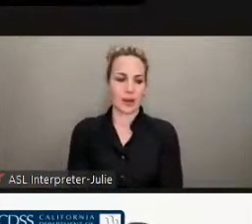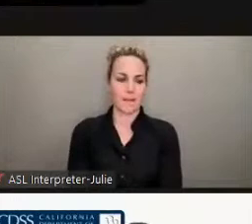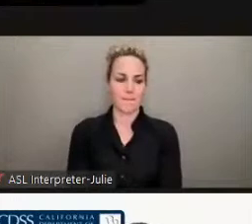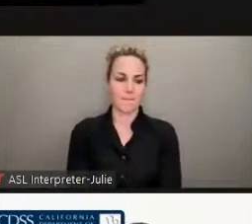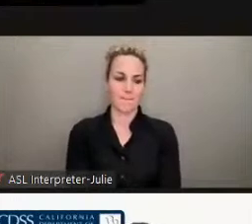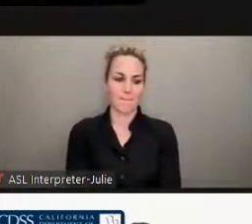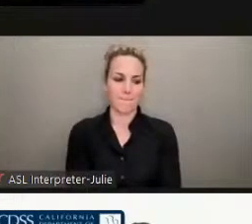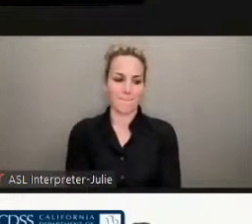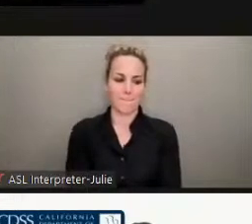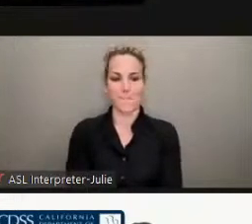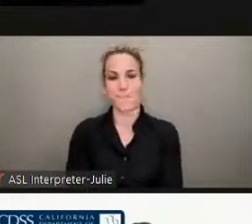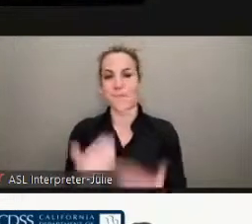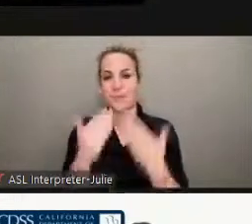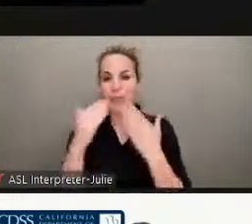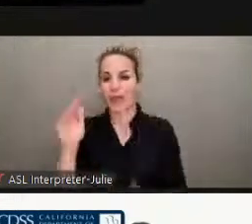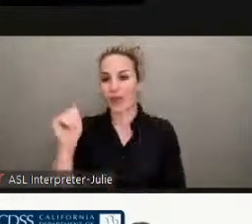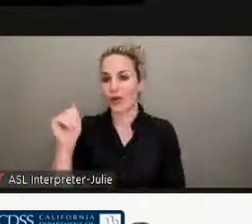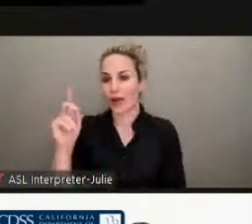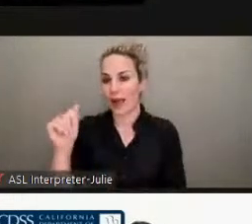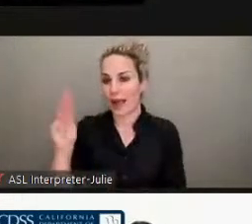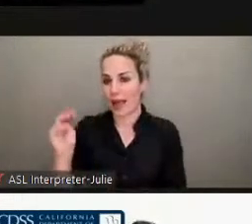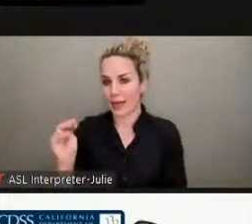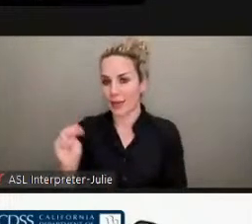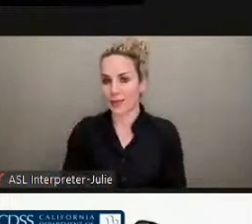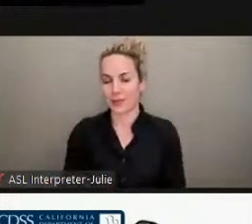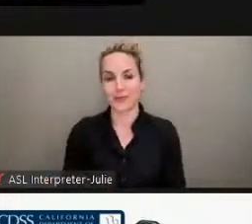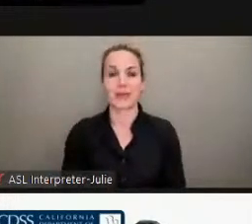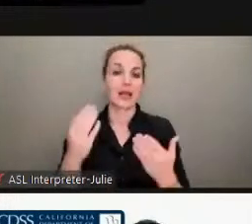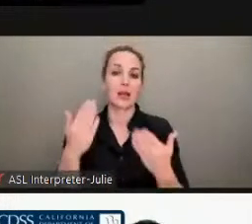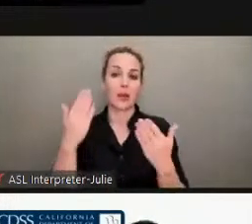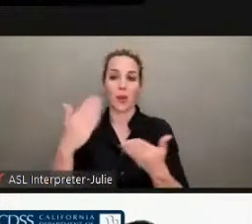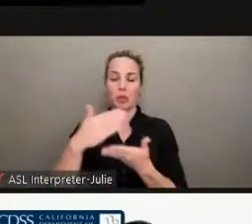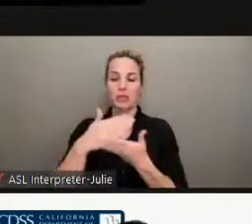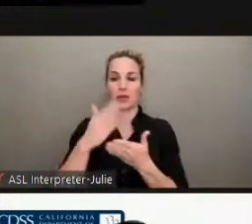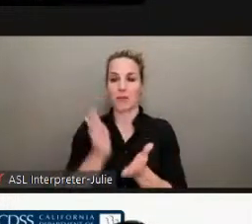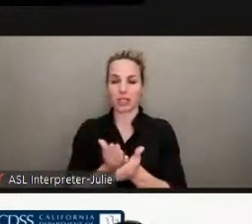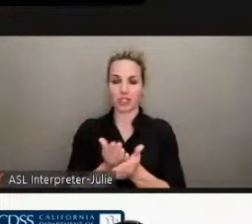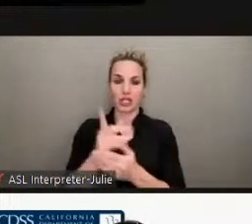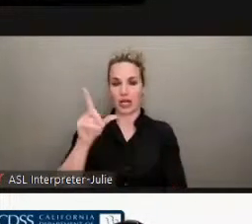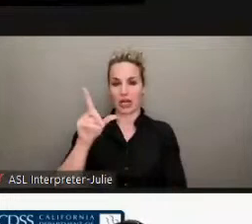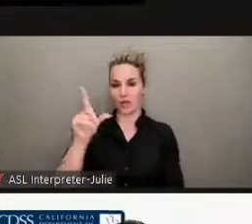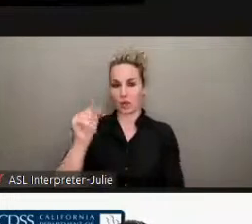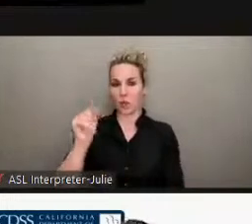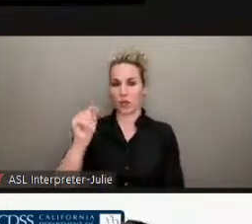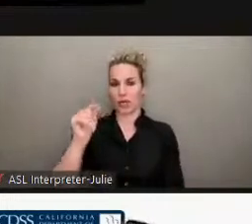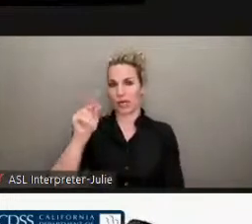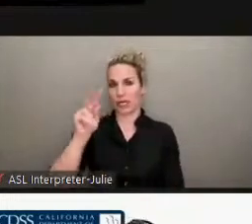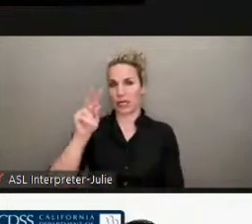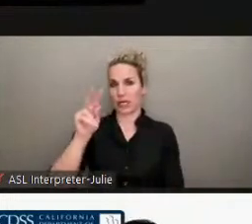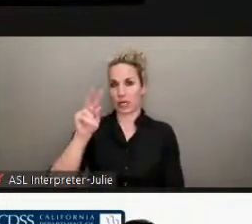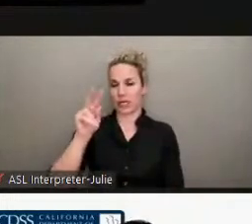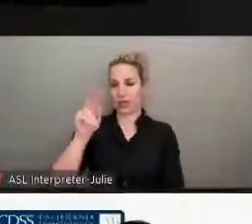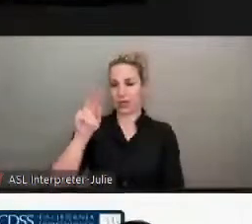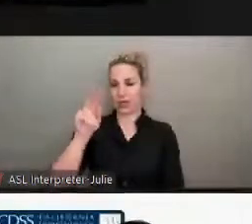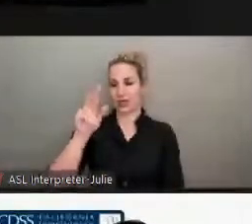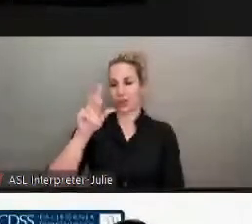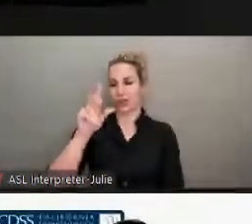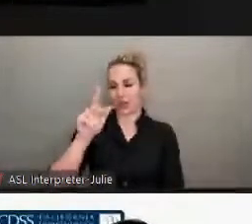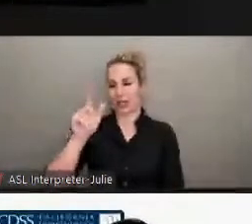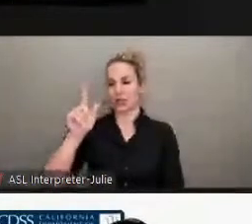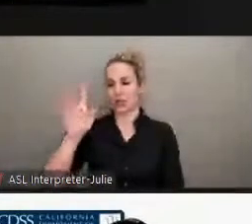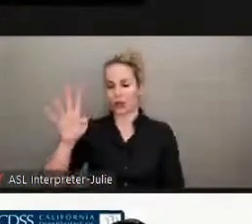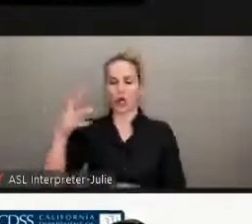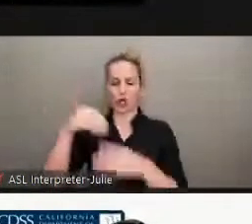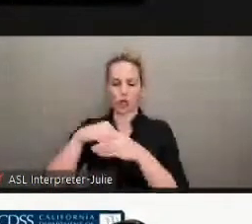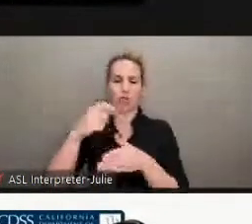Thank you, Adam. The proposed budget of 2023-24 includes the